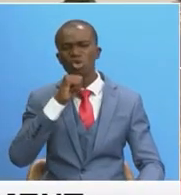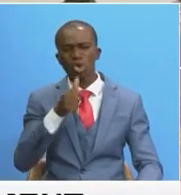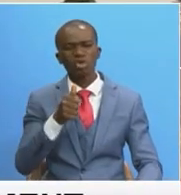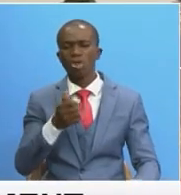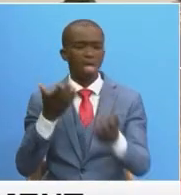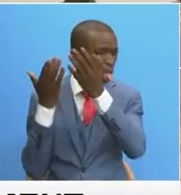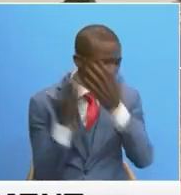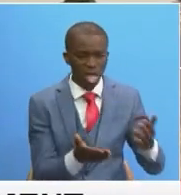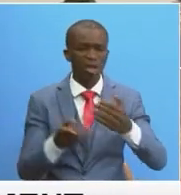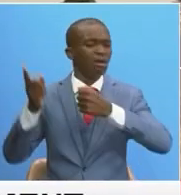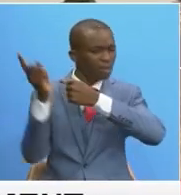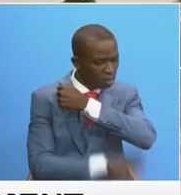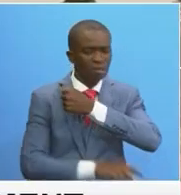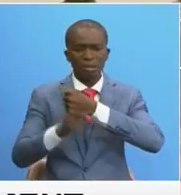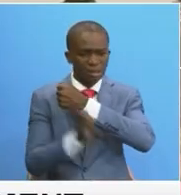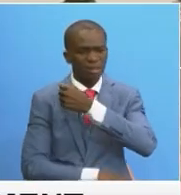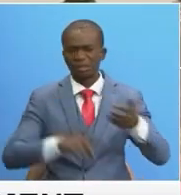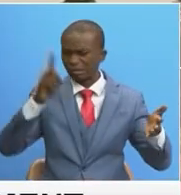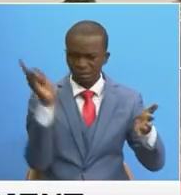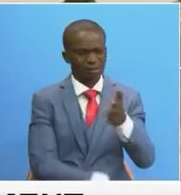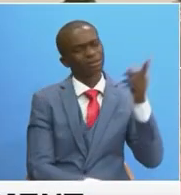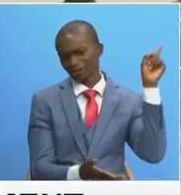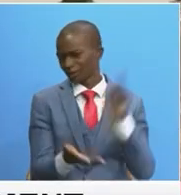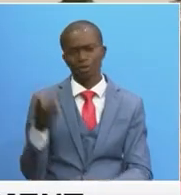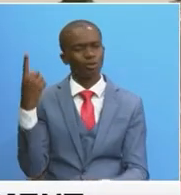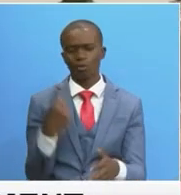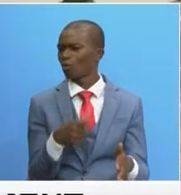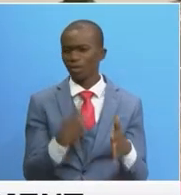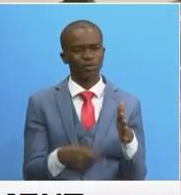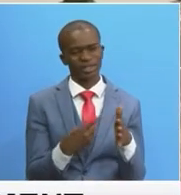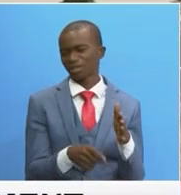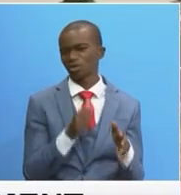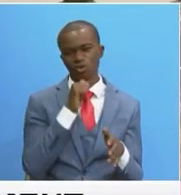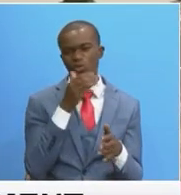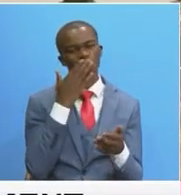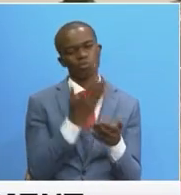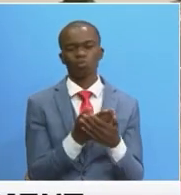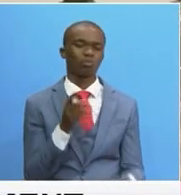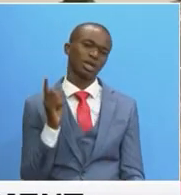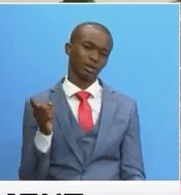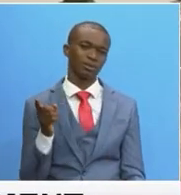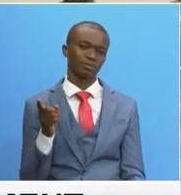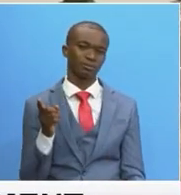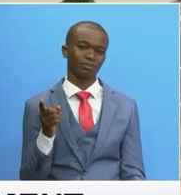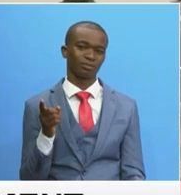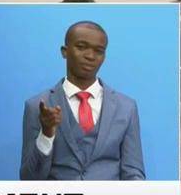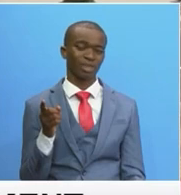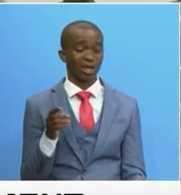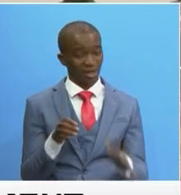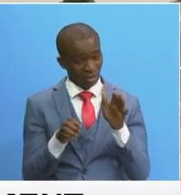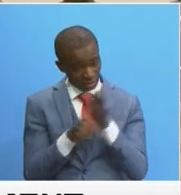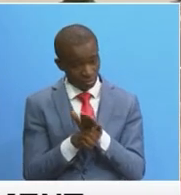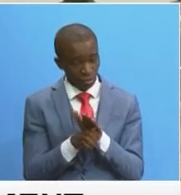or the behaviors which seems not to be desirable. And those which are desirable, you positively reinforce them